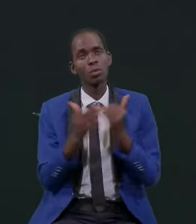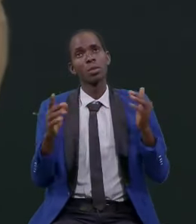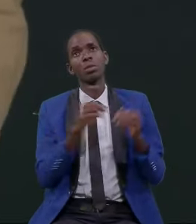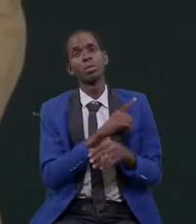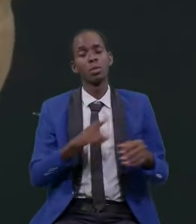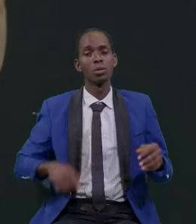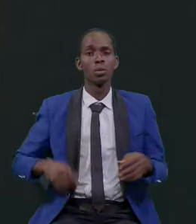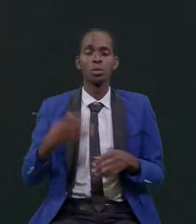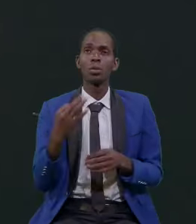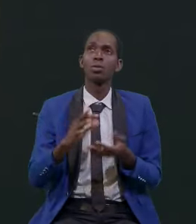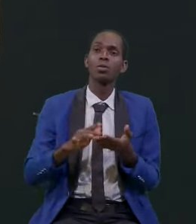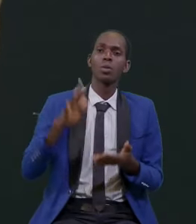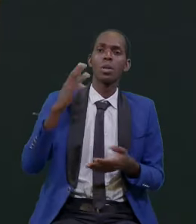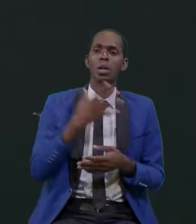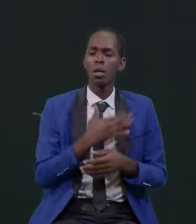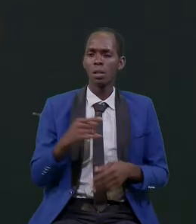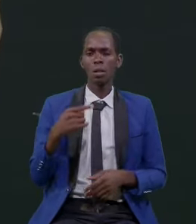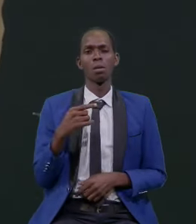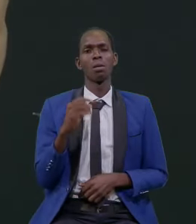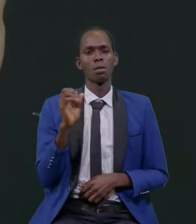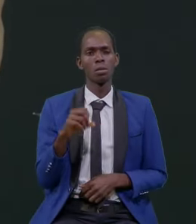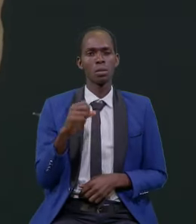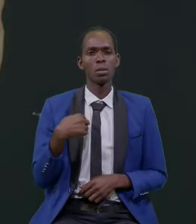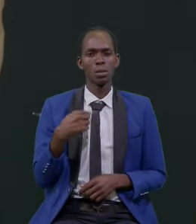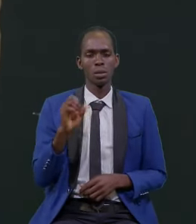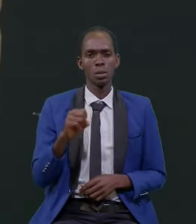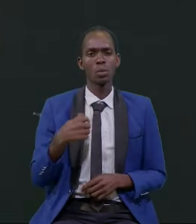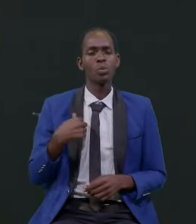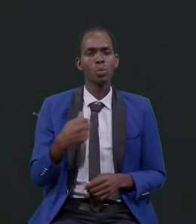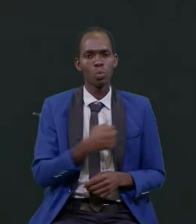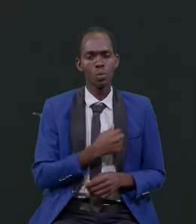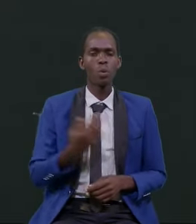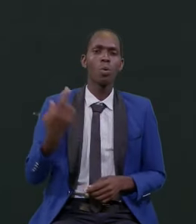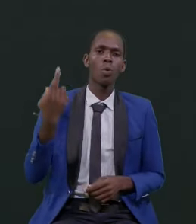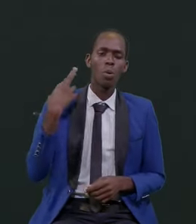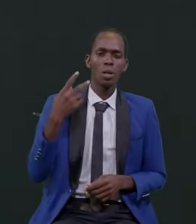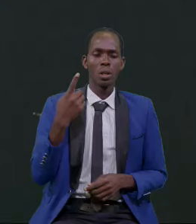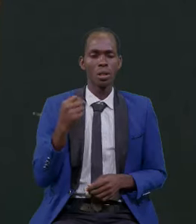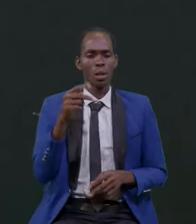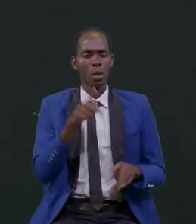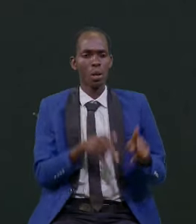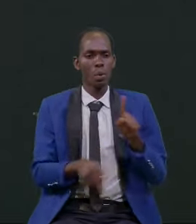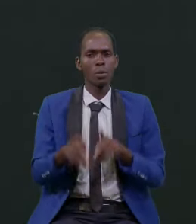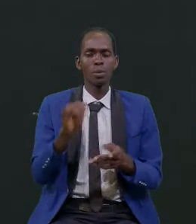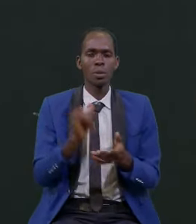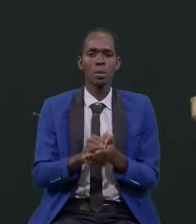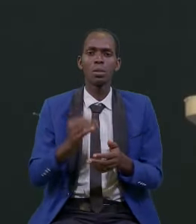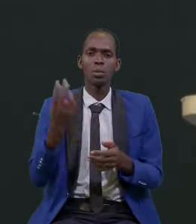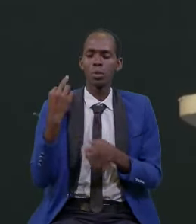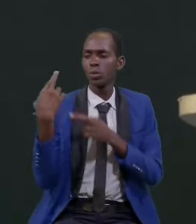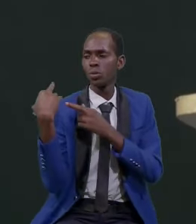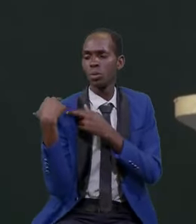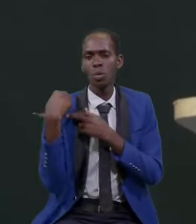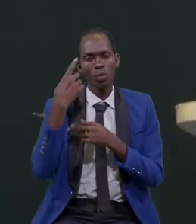word. They said, yes, that's who we were. We were the person, the people responsible for the death